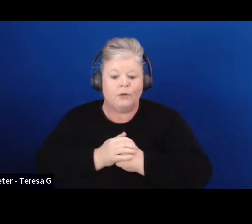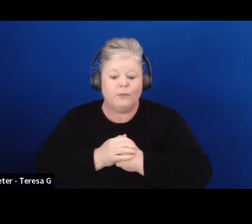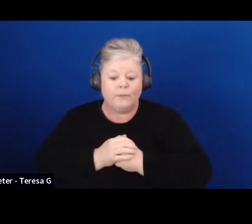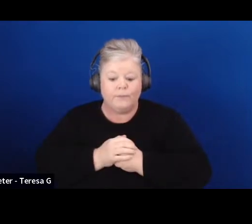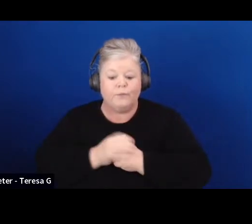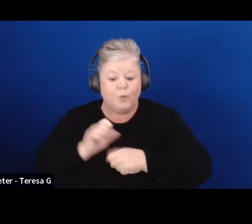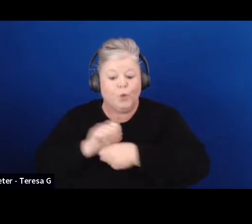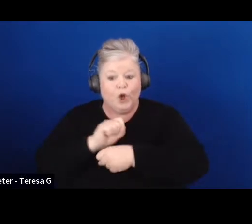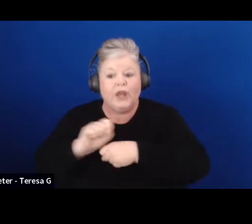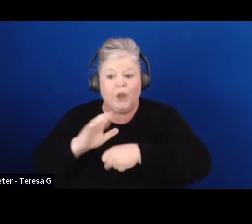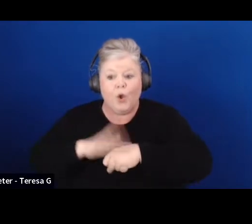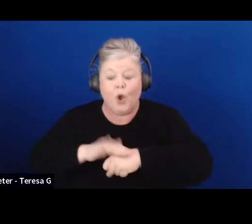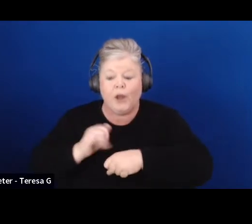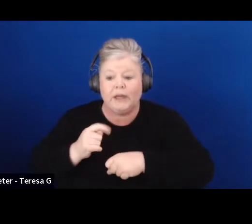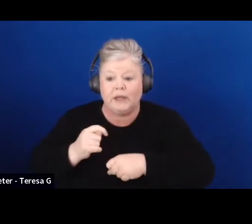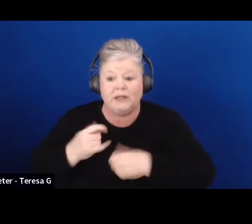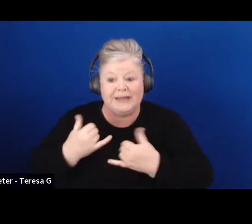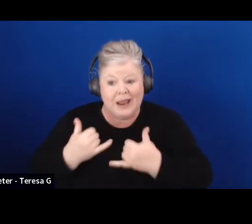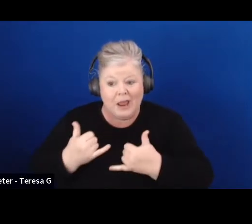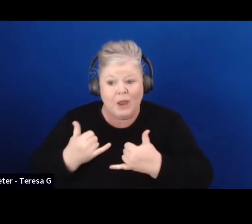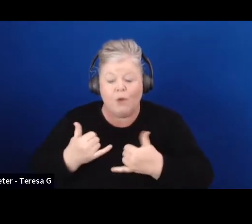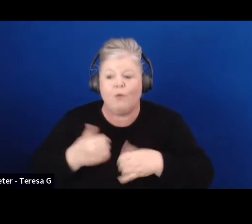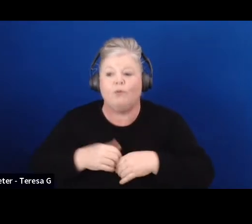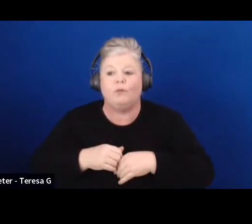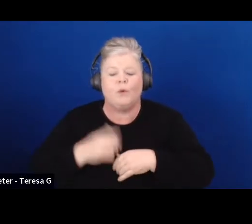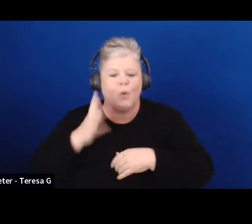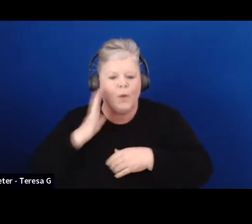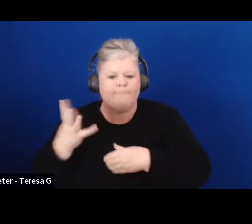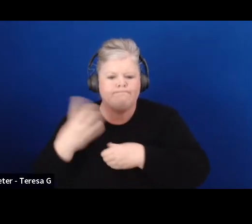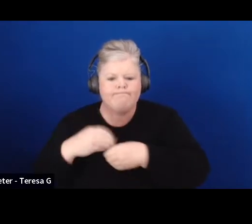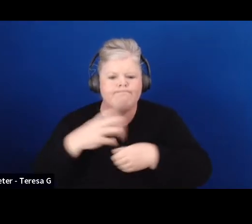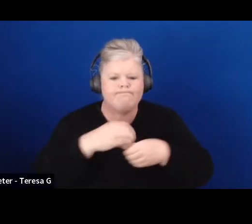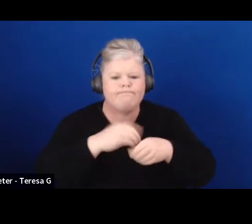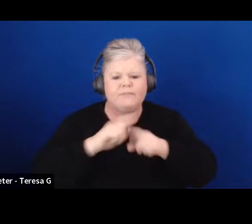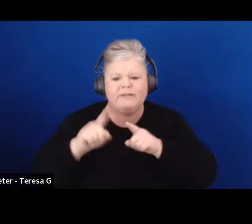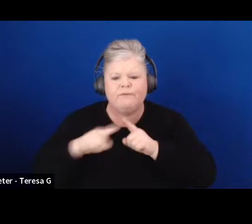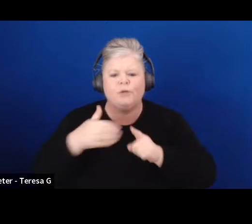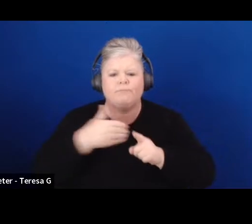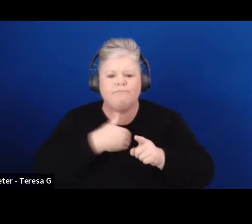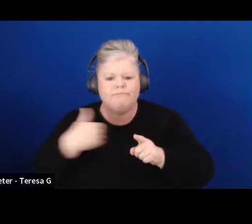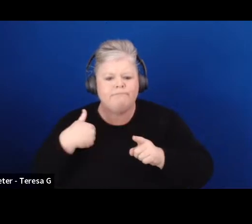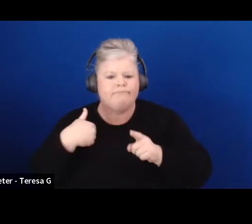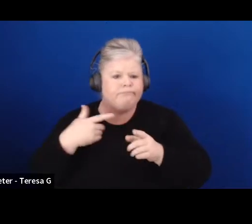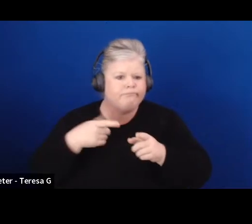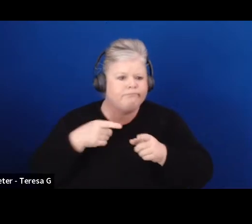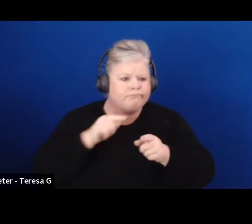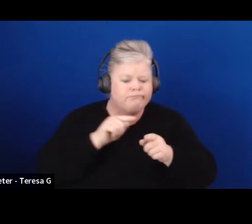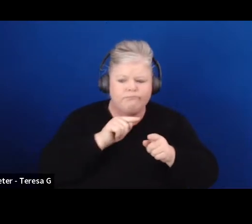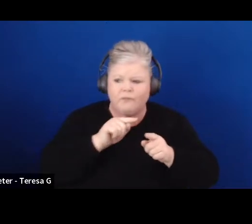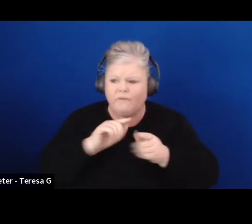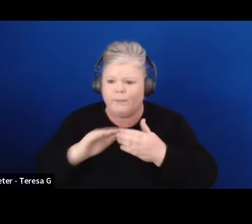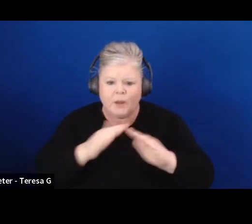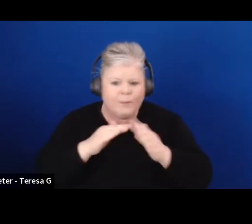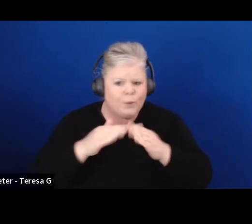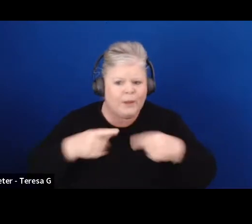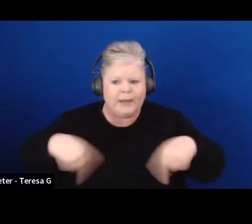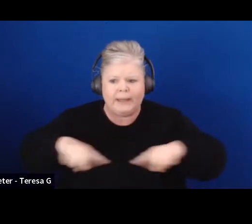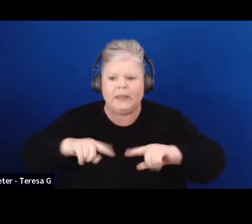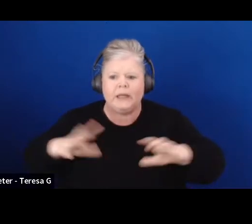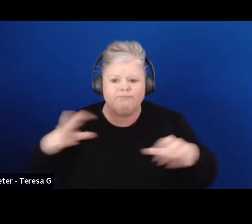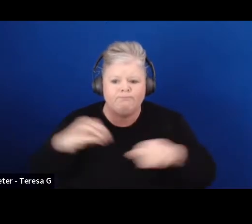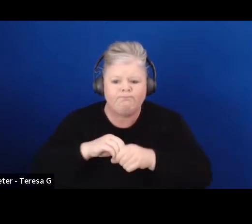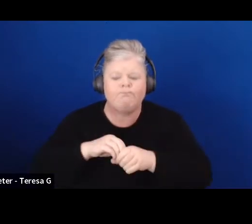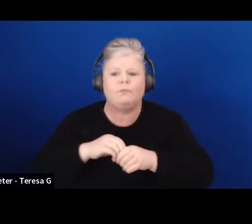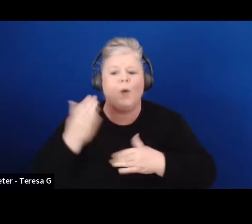now and will involve members of the community in the near future to determine what this looks